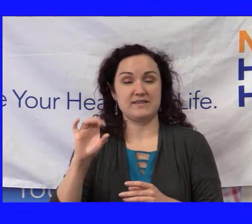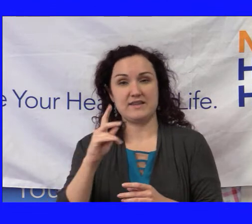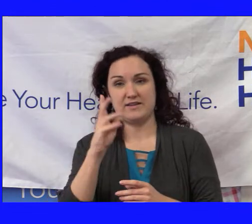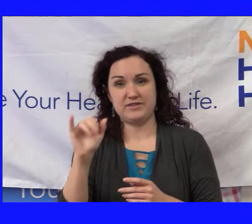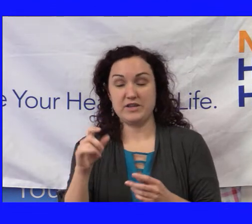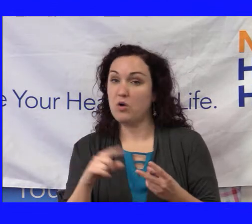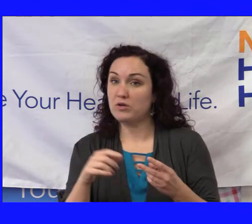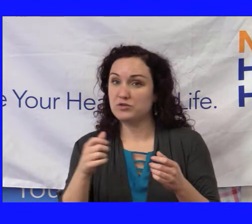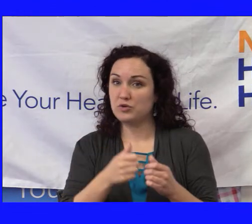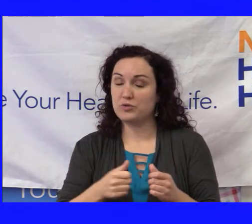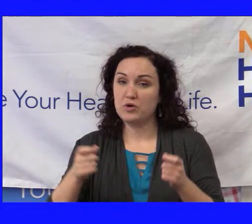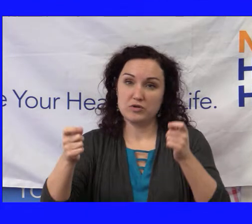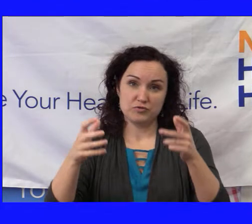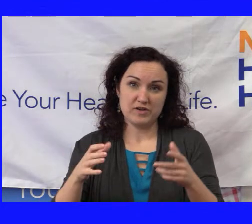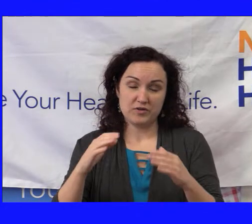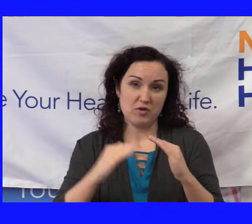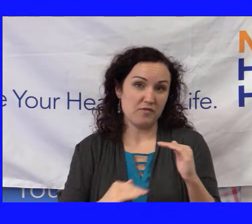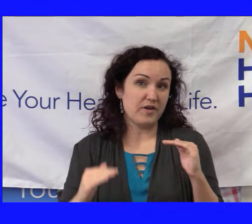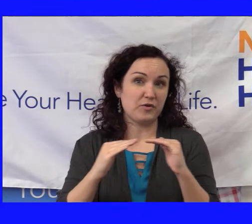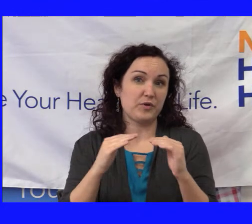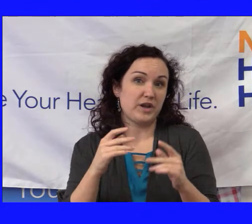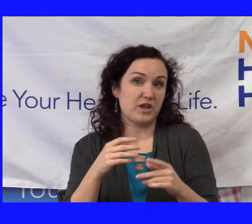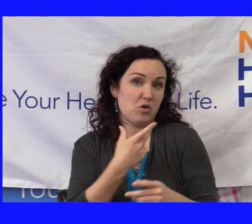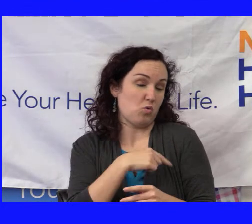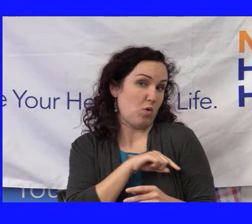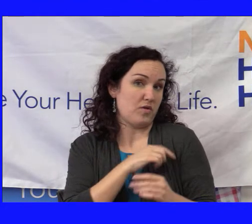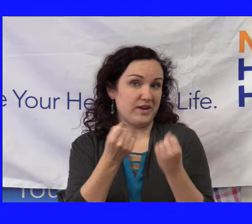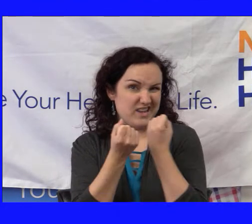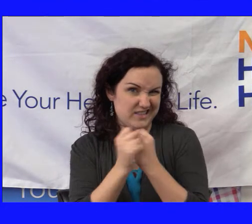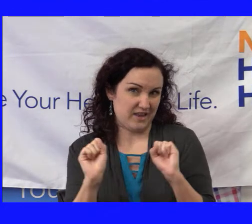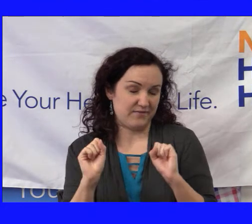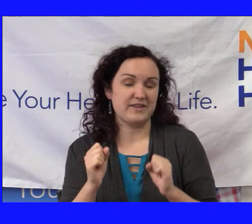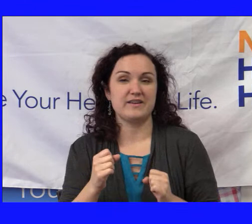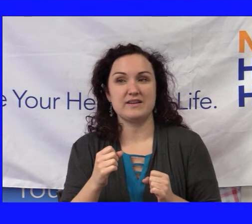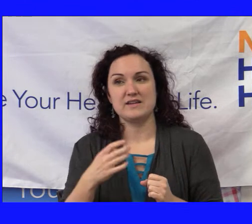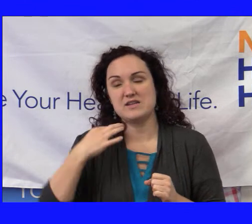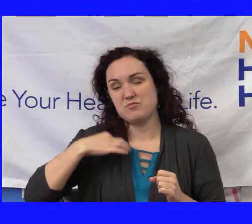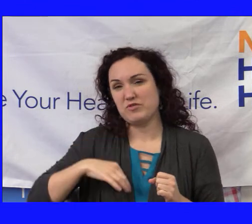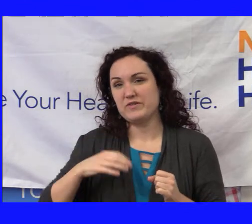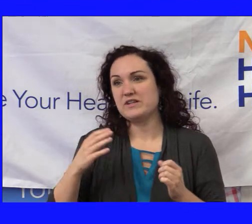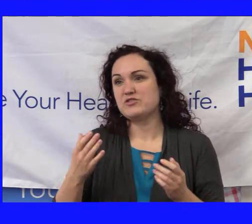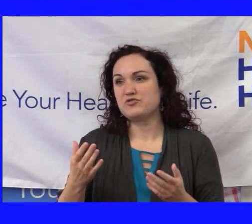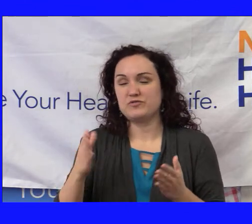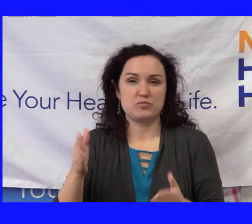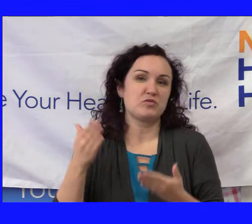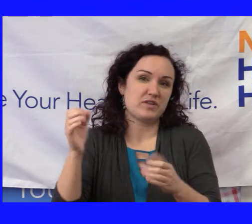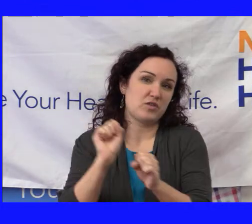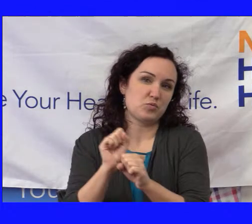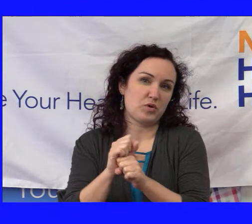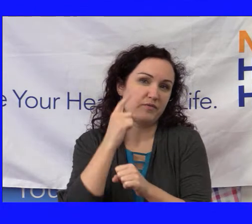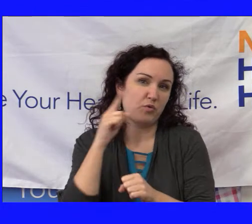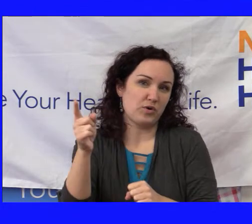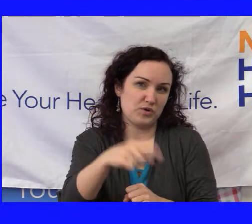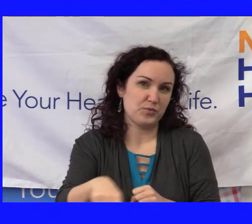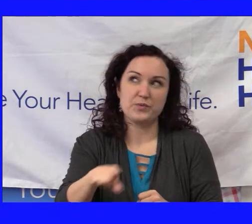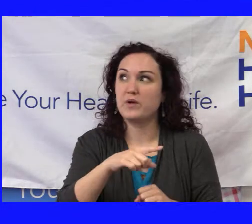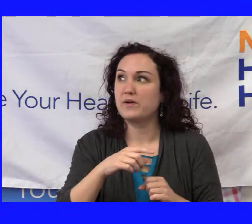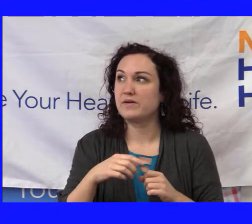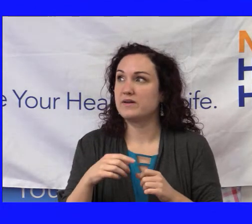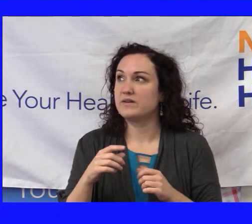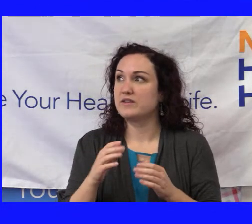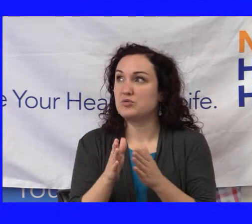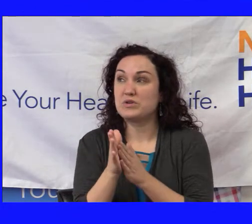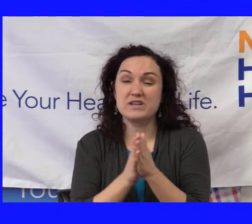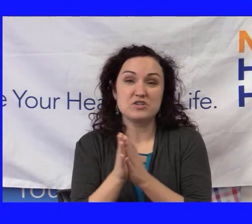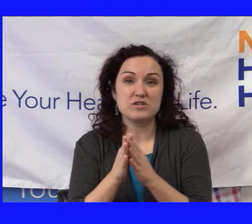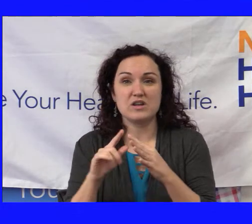of Equity, Quality, and Safety for the health system. It's a real privilege and a pleasure to be able to present this work to you. So this was an initiative that started out of